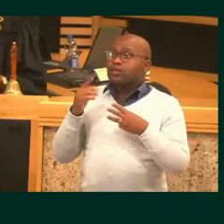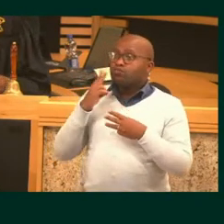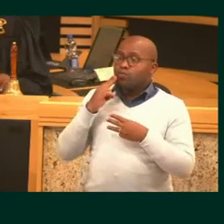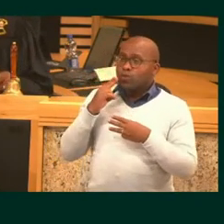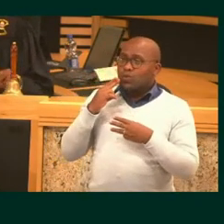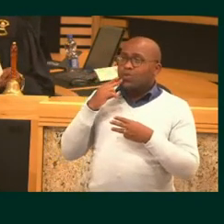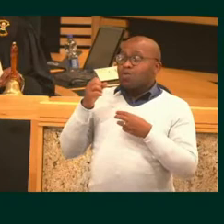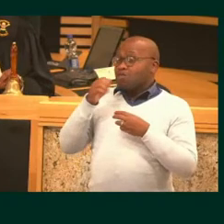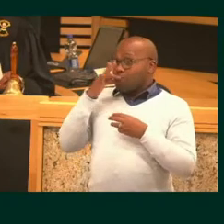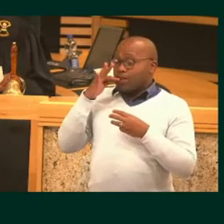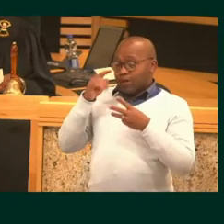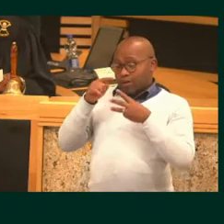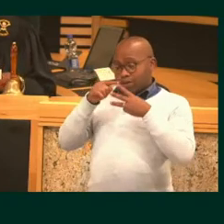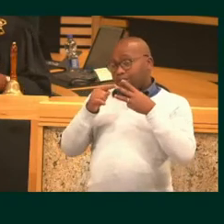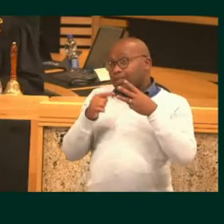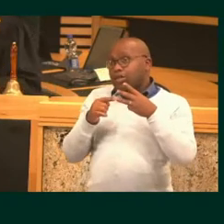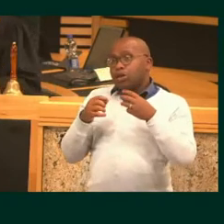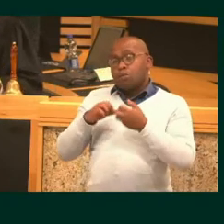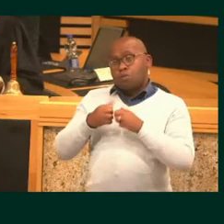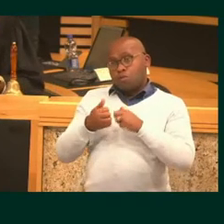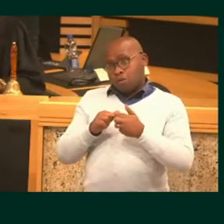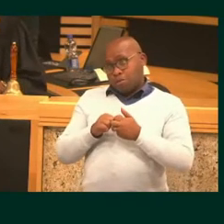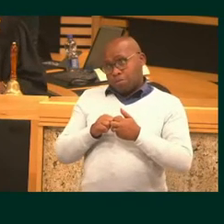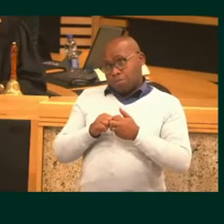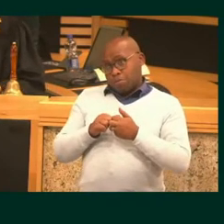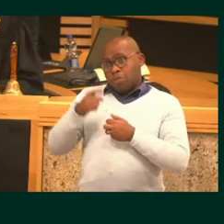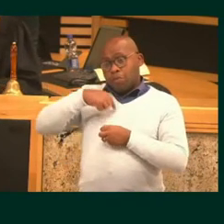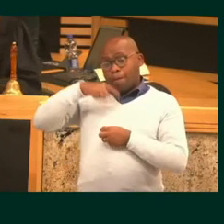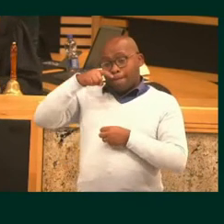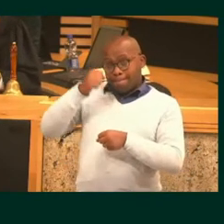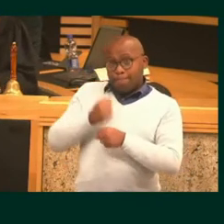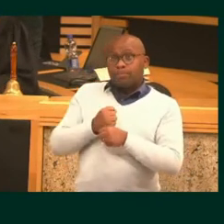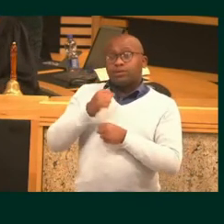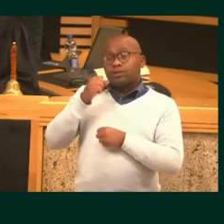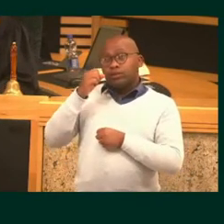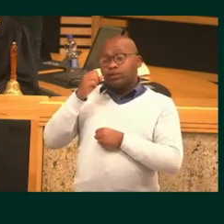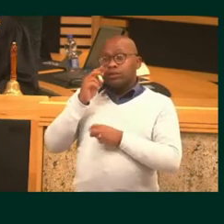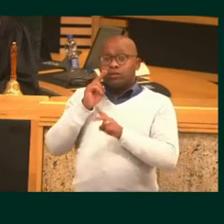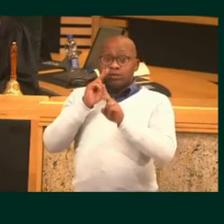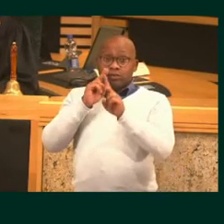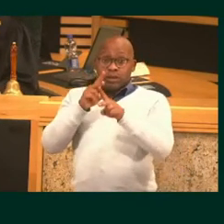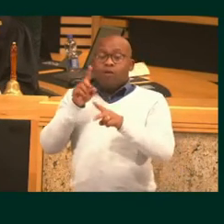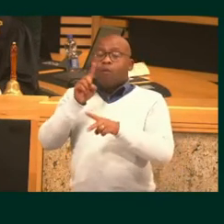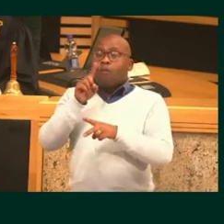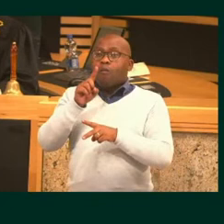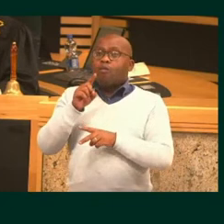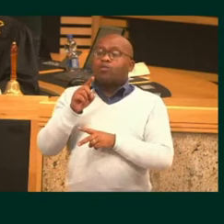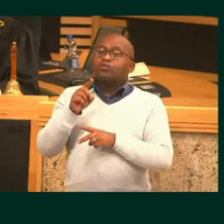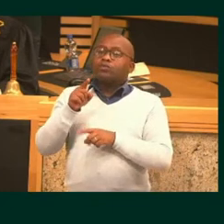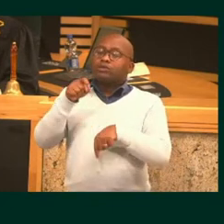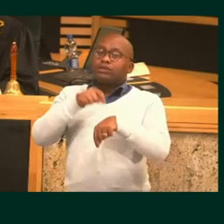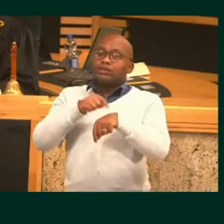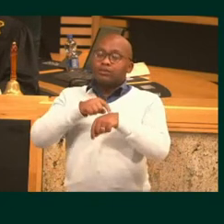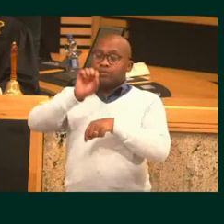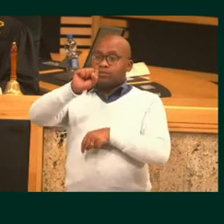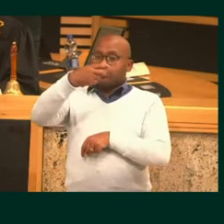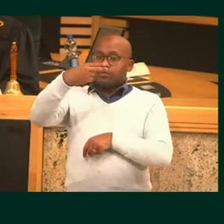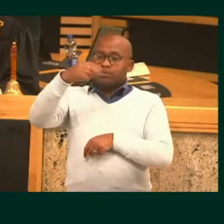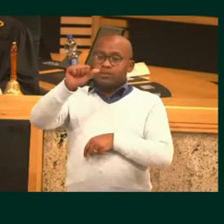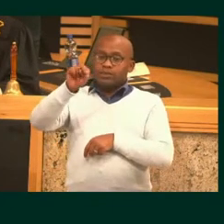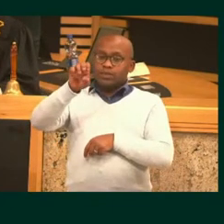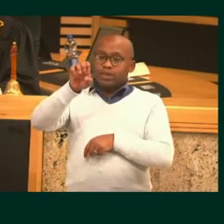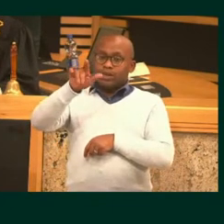of police during operation Chanel crack down against fake